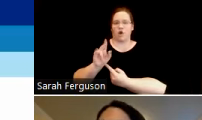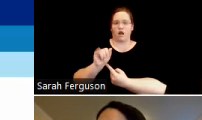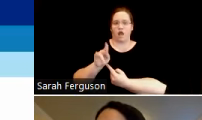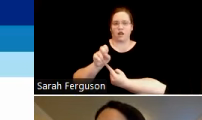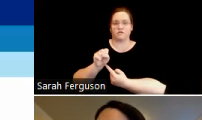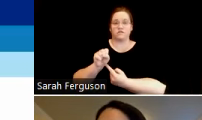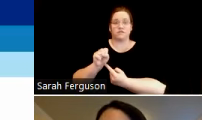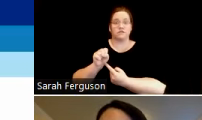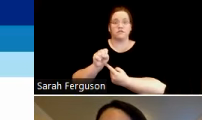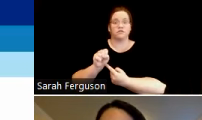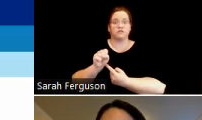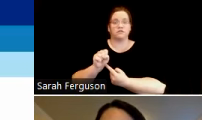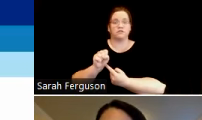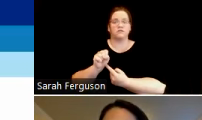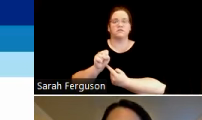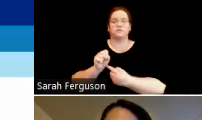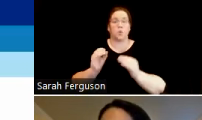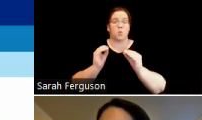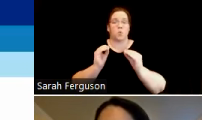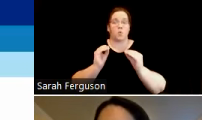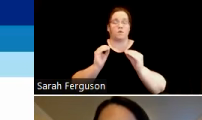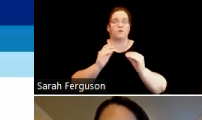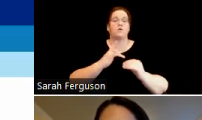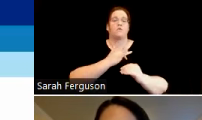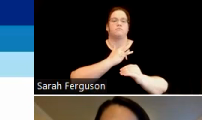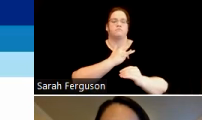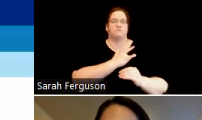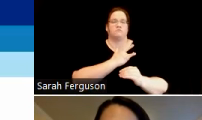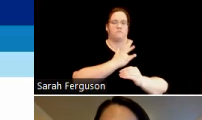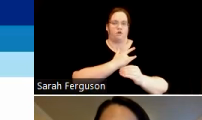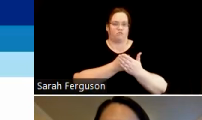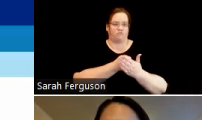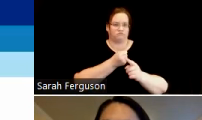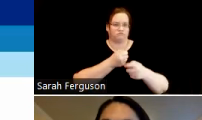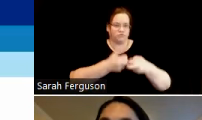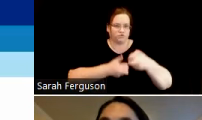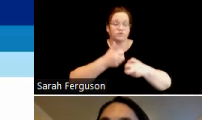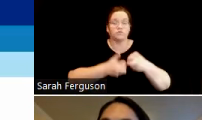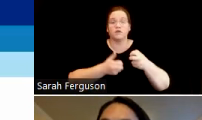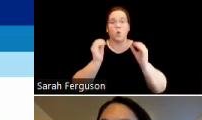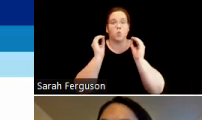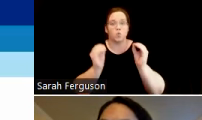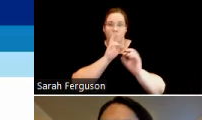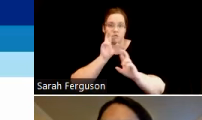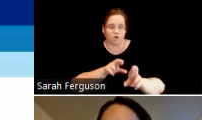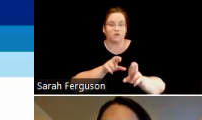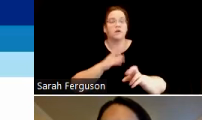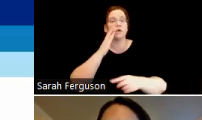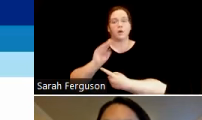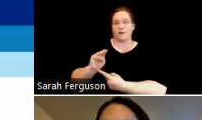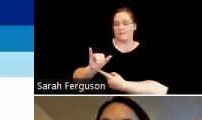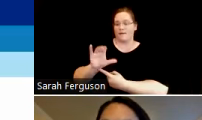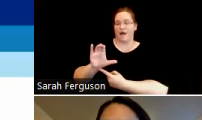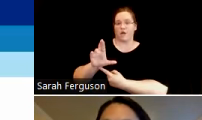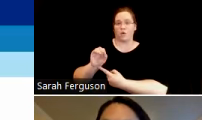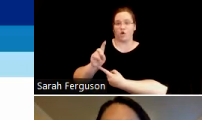no cases of myocarditis in young children who received vaccine in the clinical trials, 0. What we know about myocarditis